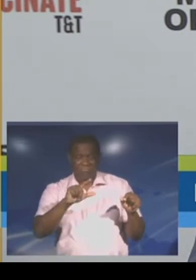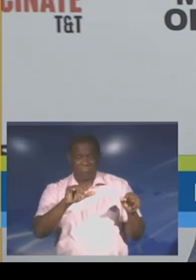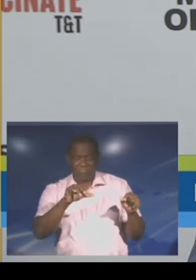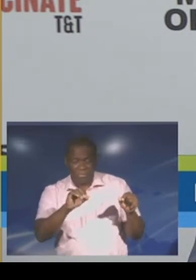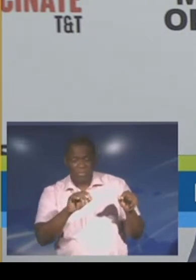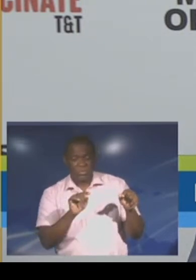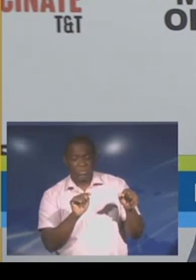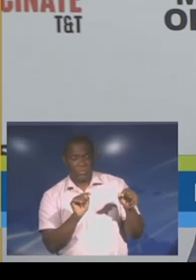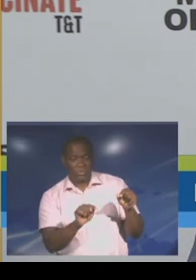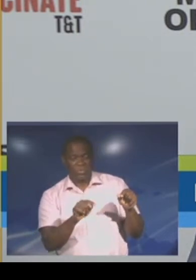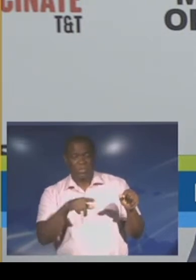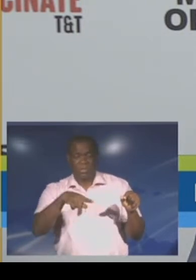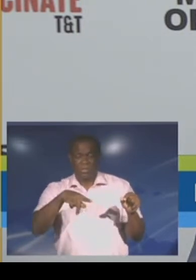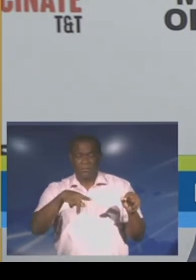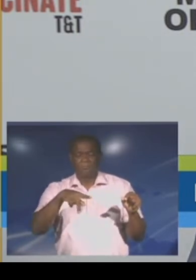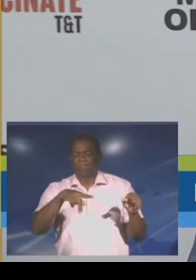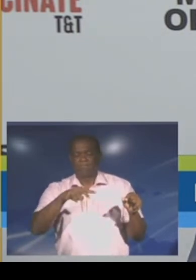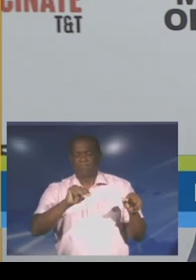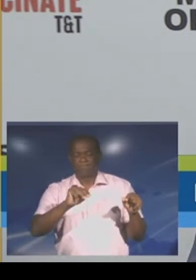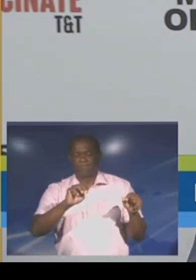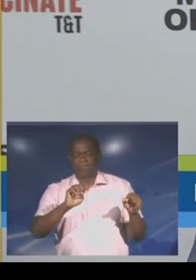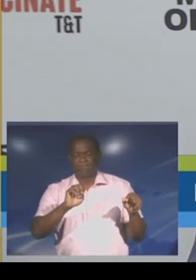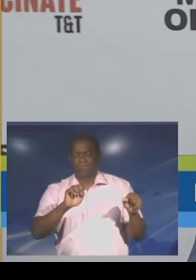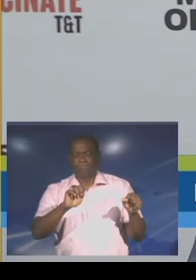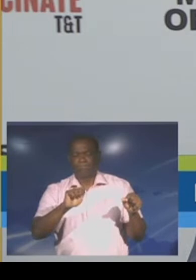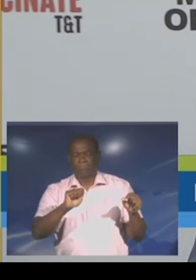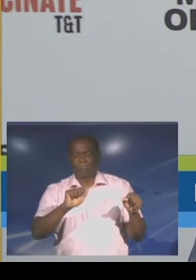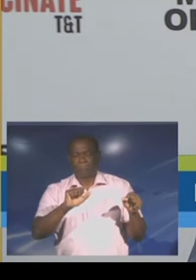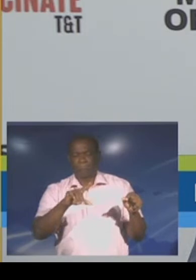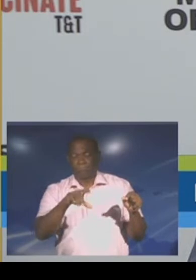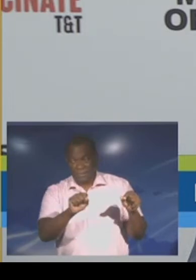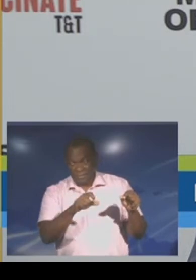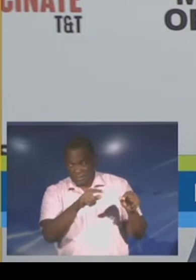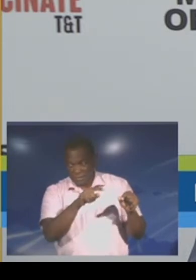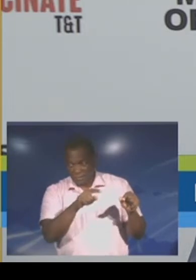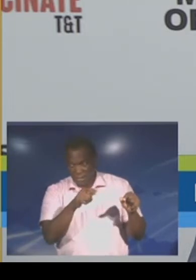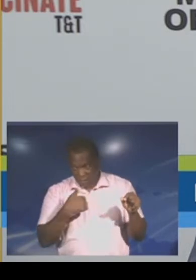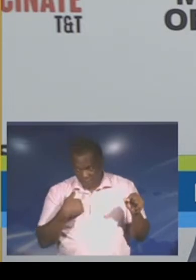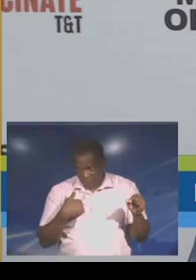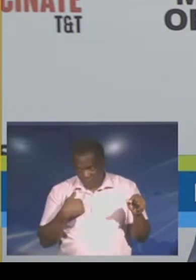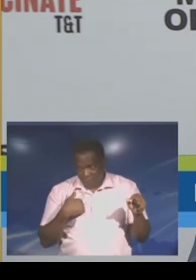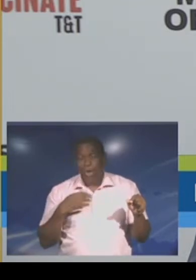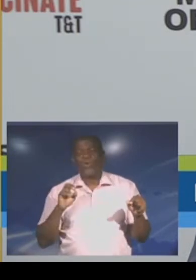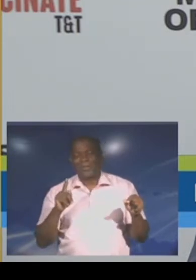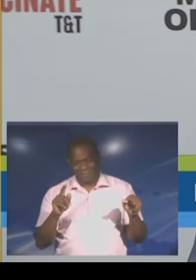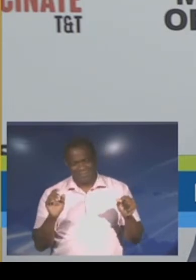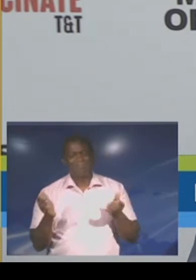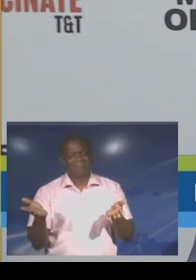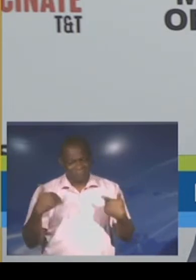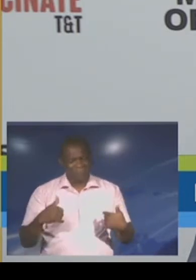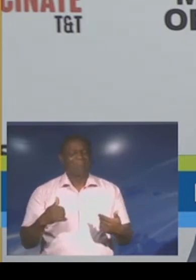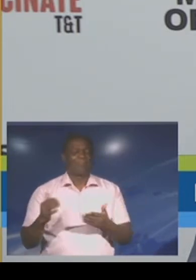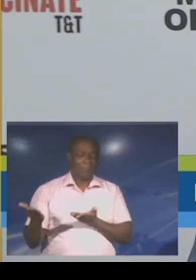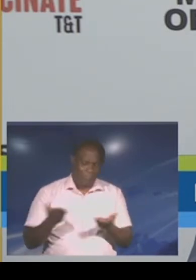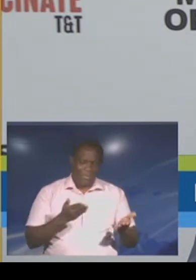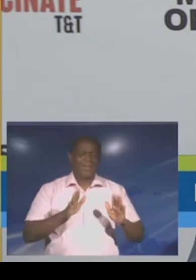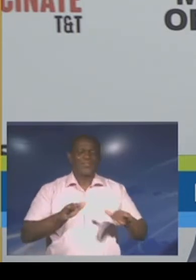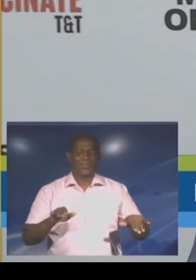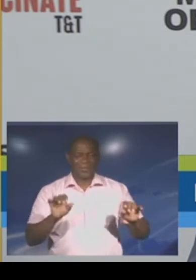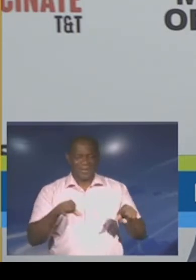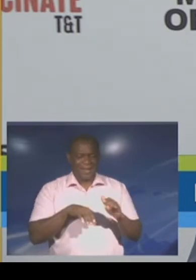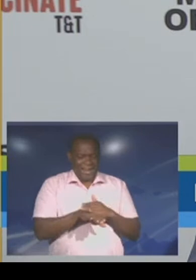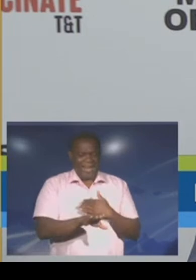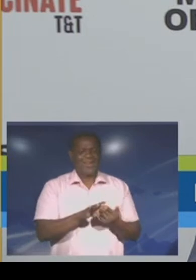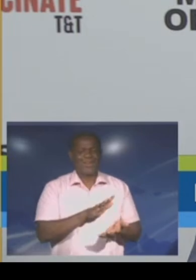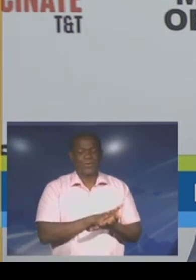out by persons. They don't have your best interest at heart, and we have been vaccinating children